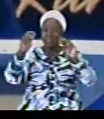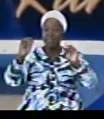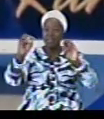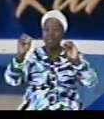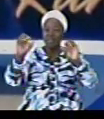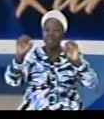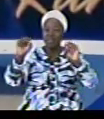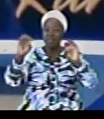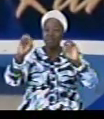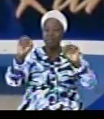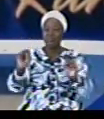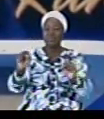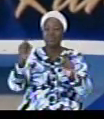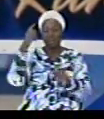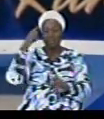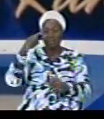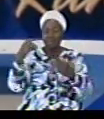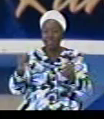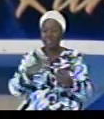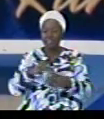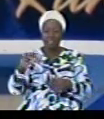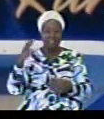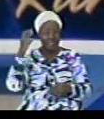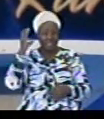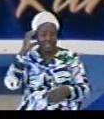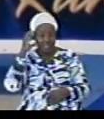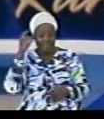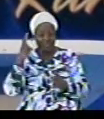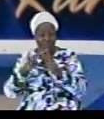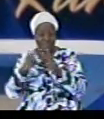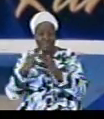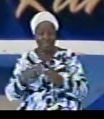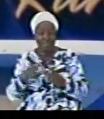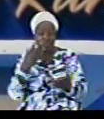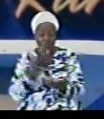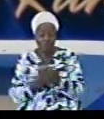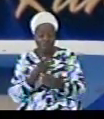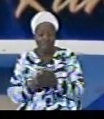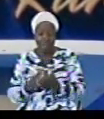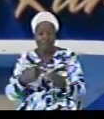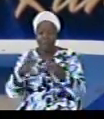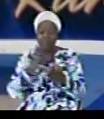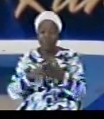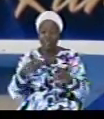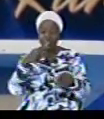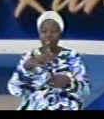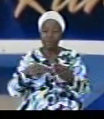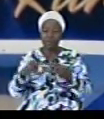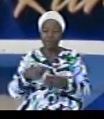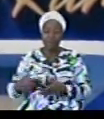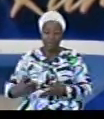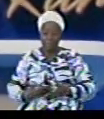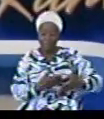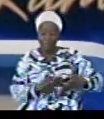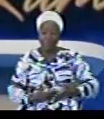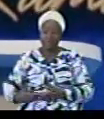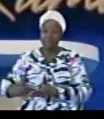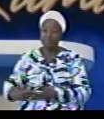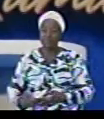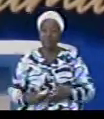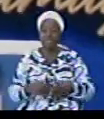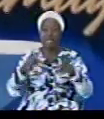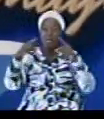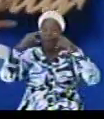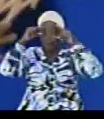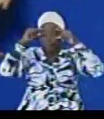hear very well what is said about baby Moses, the miracle that happened, just to